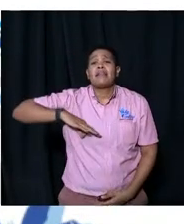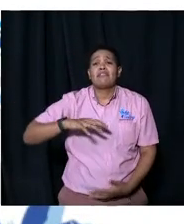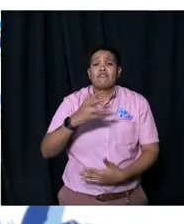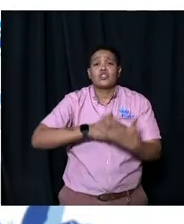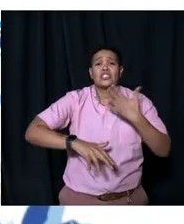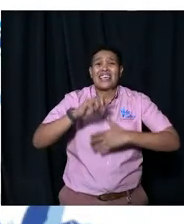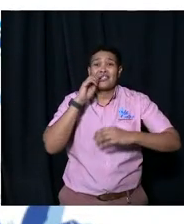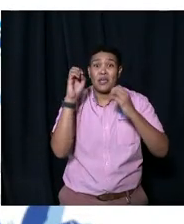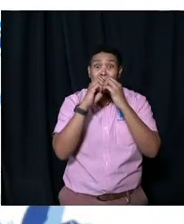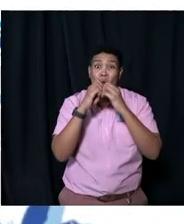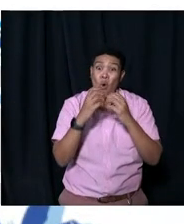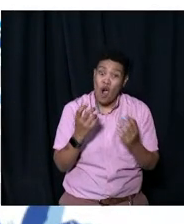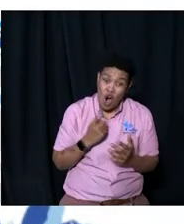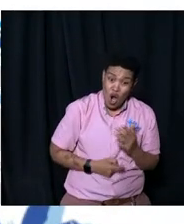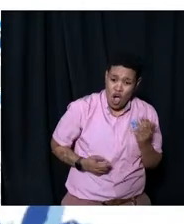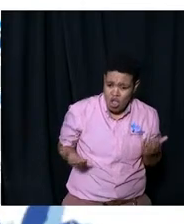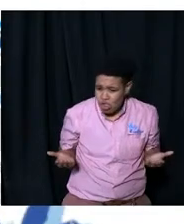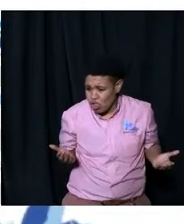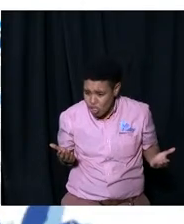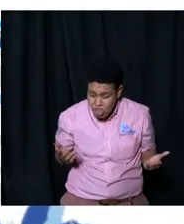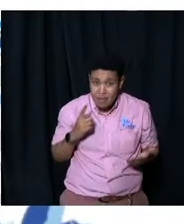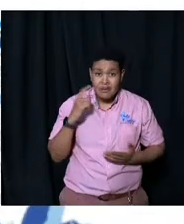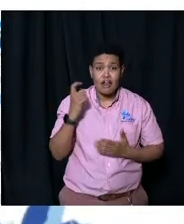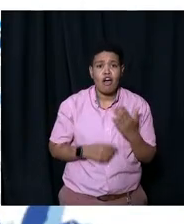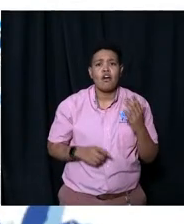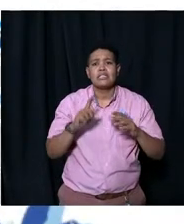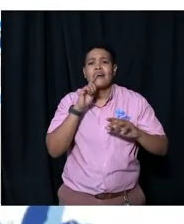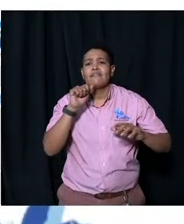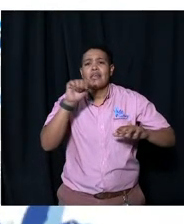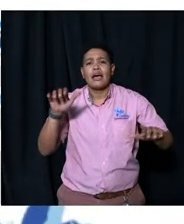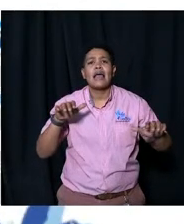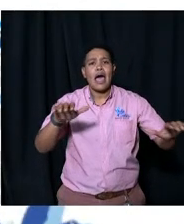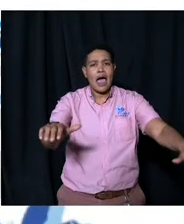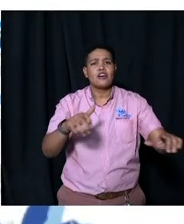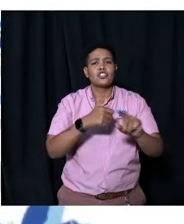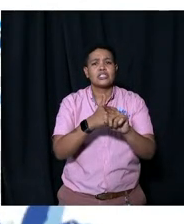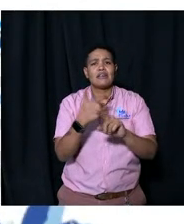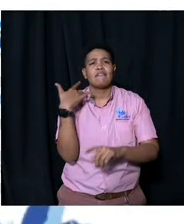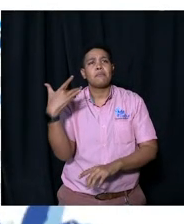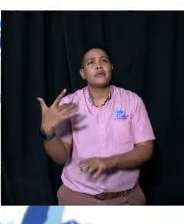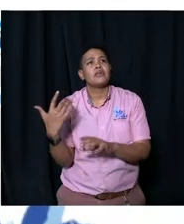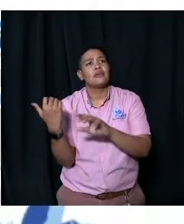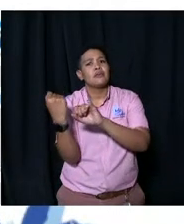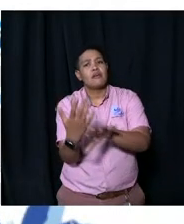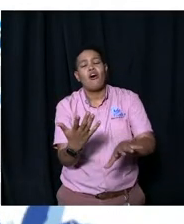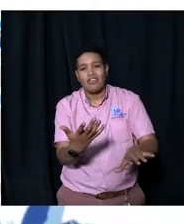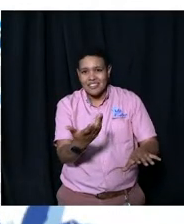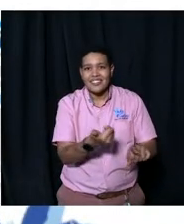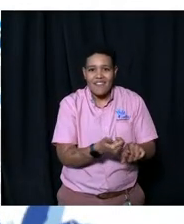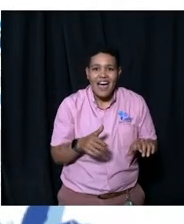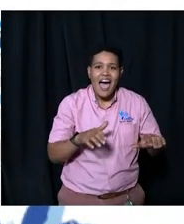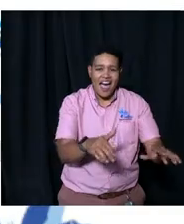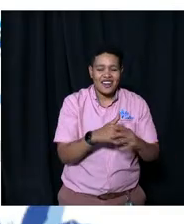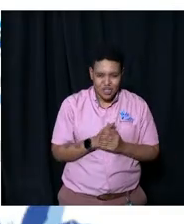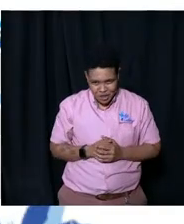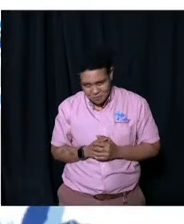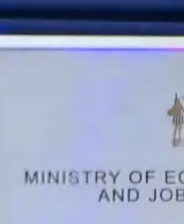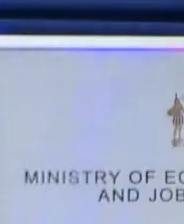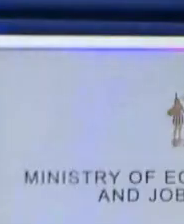society far outweigh the costs, just as the cost of inaction hugely outweigh the cost of action.